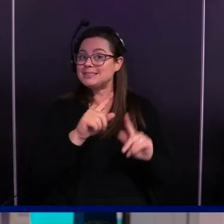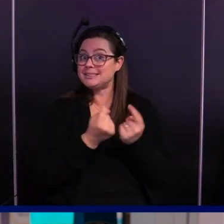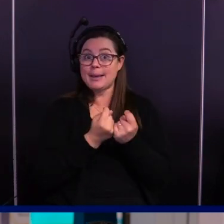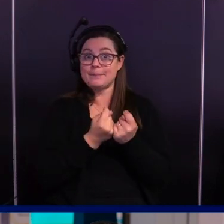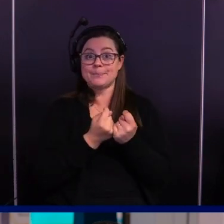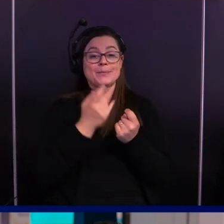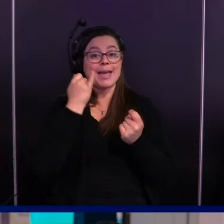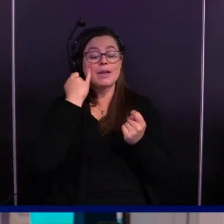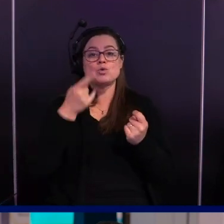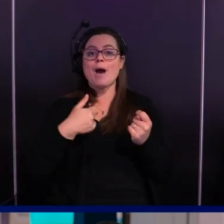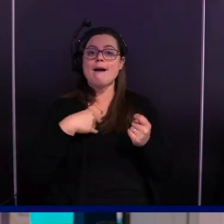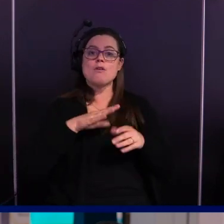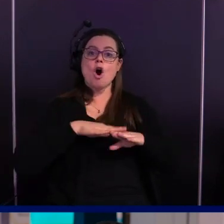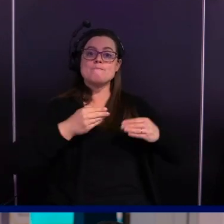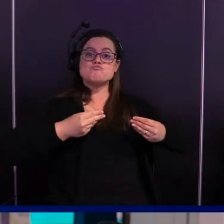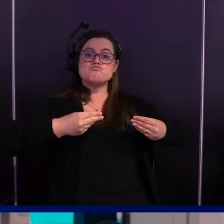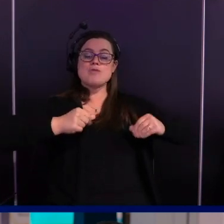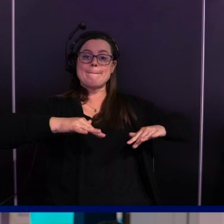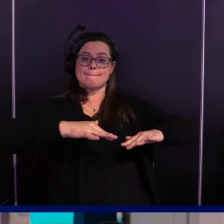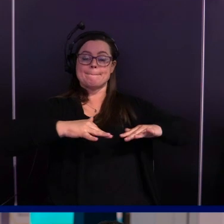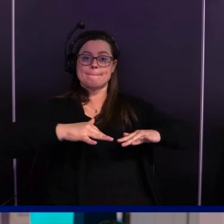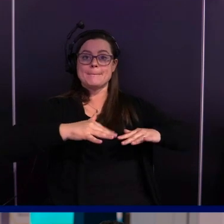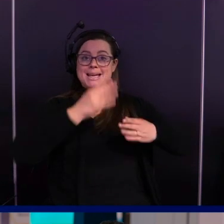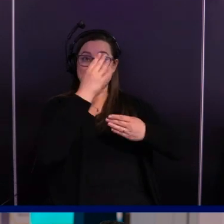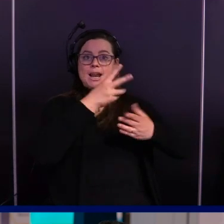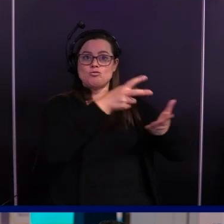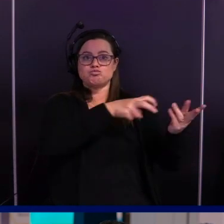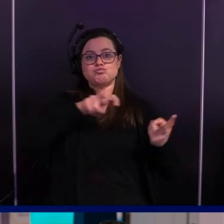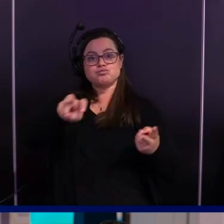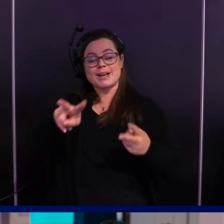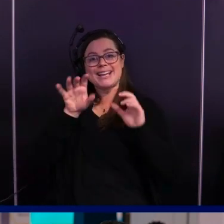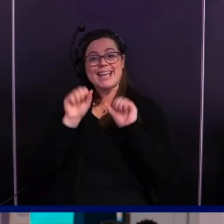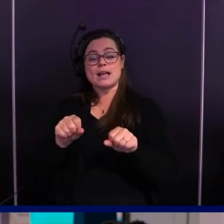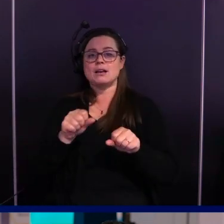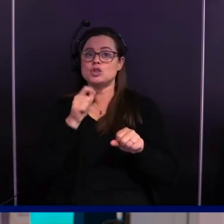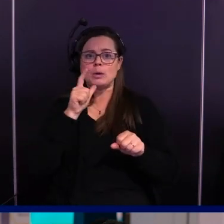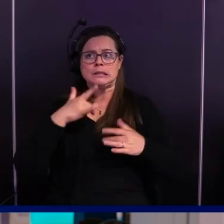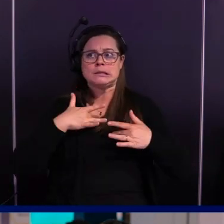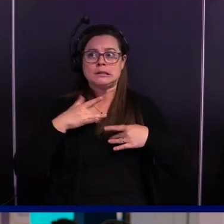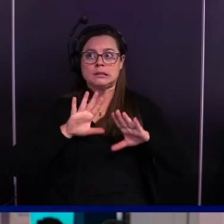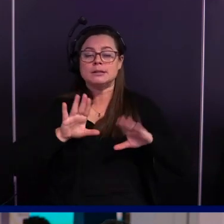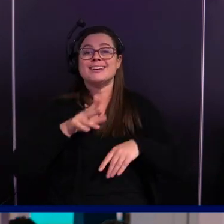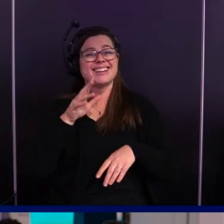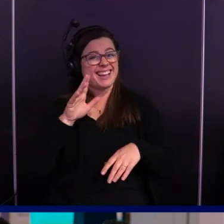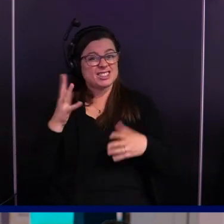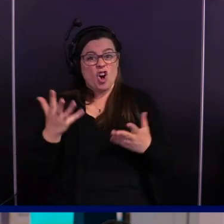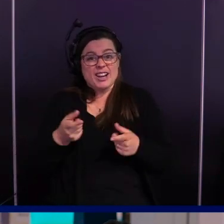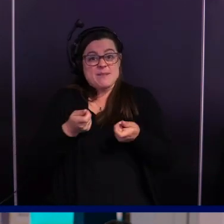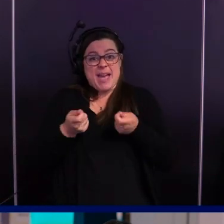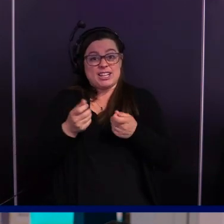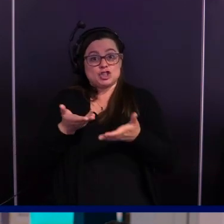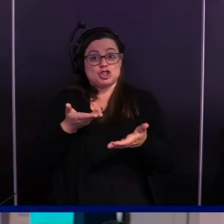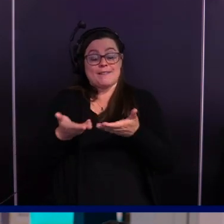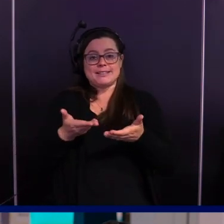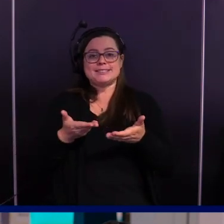data from on-prem, and then you can bring it. And you don't need to worry about it because it is managed services. There is no software to install.